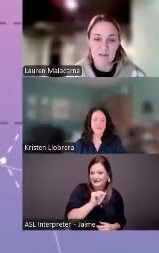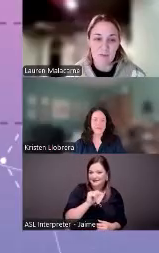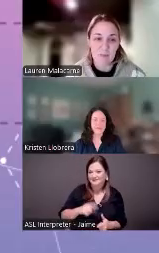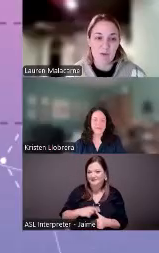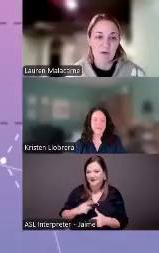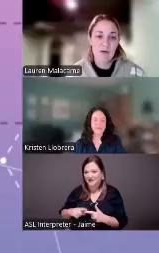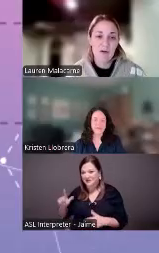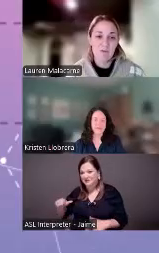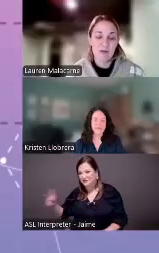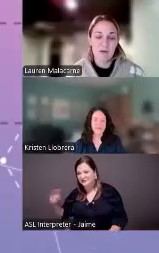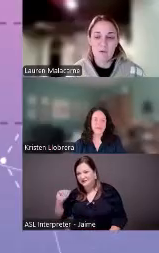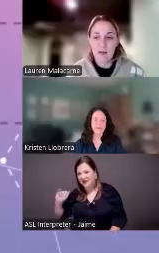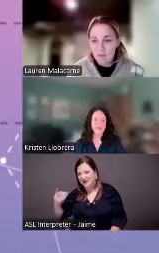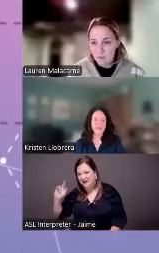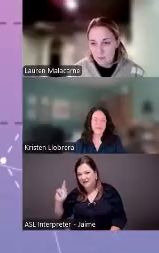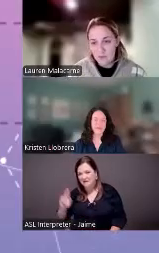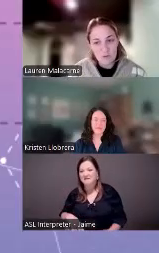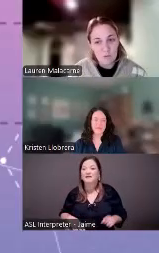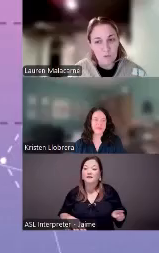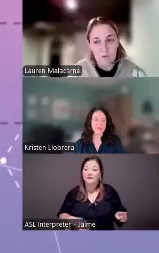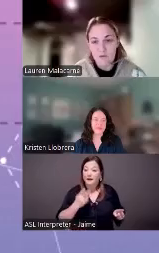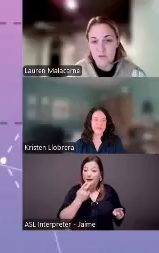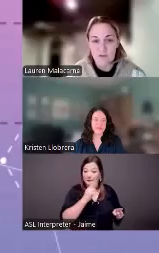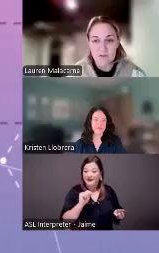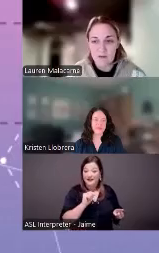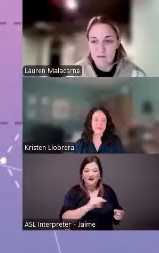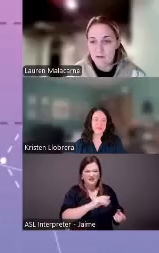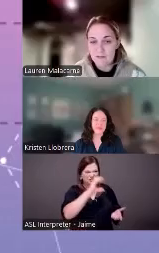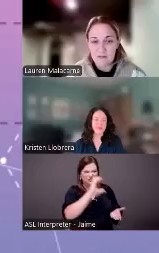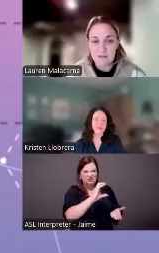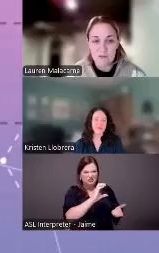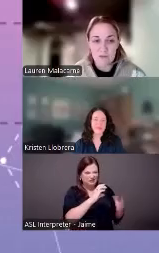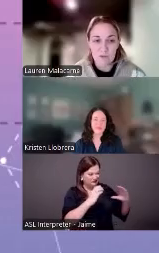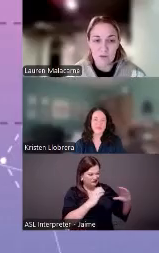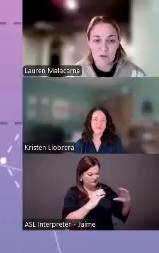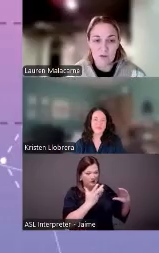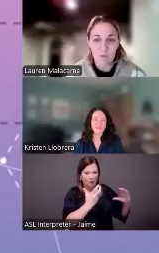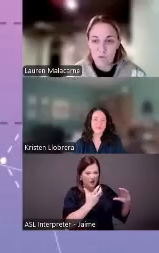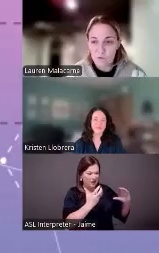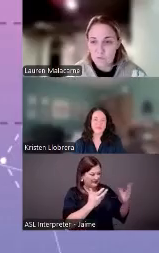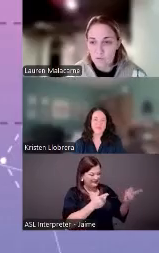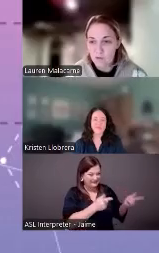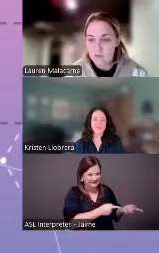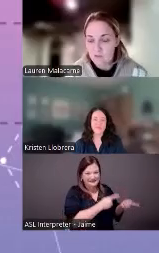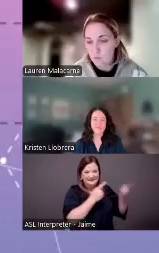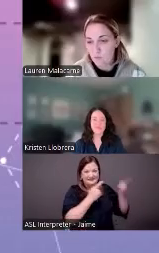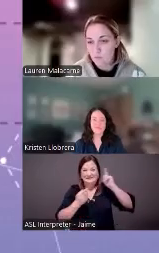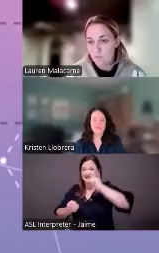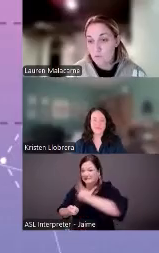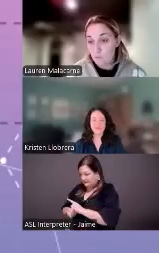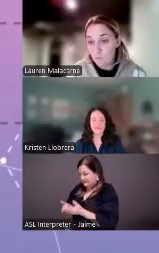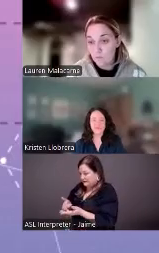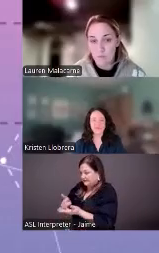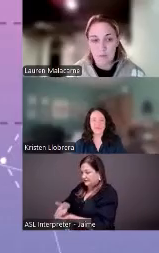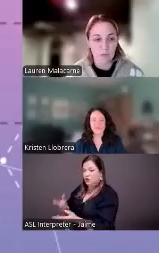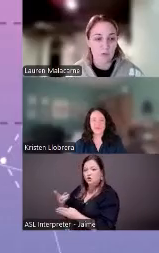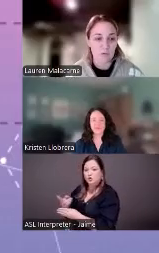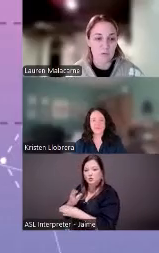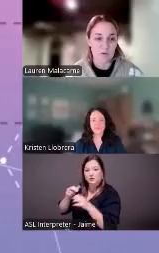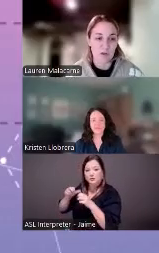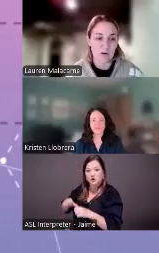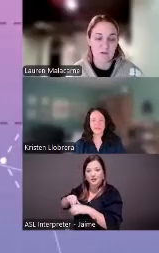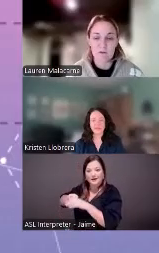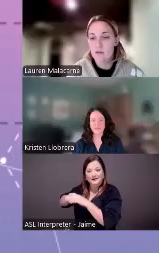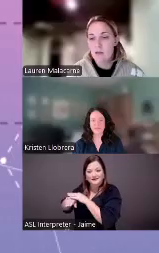AIR side, but we had that big manual and we wanted to translate it, like I said, to a more usable and accessible tool for people who